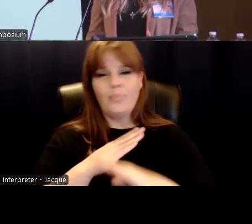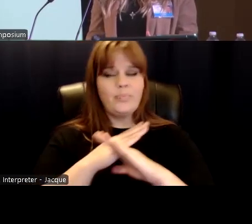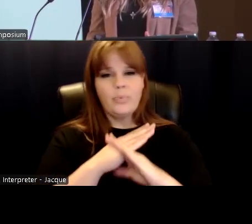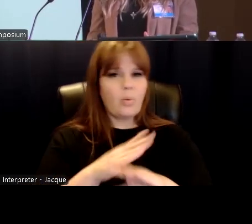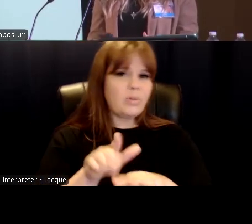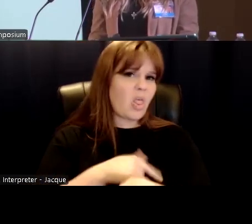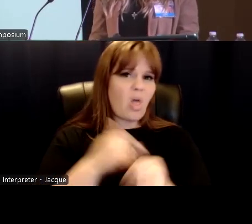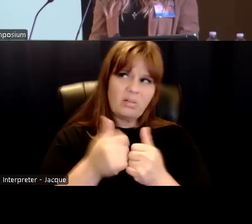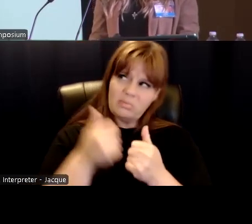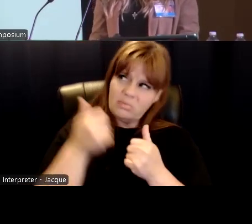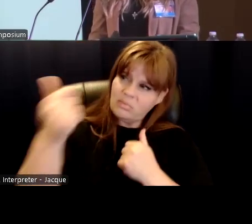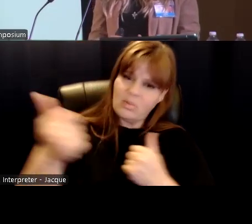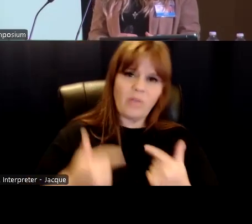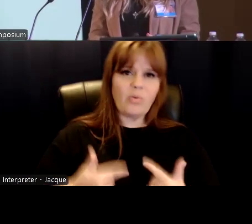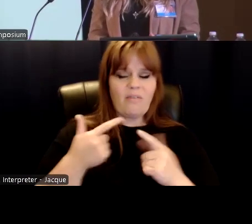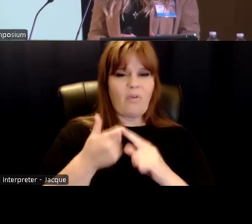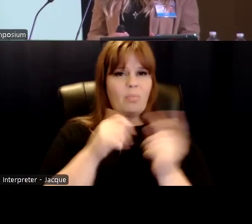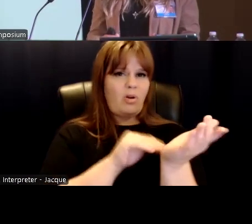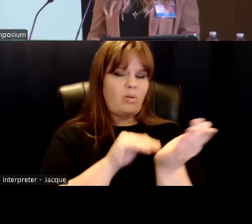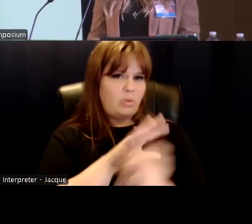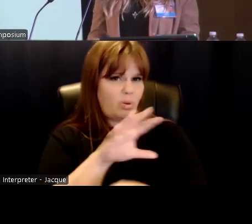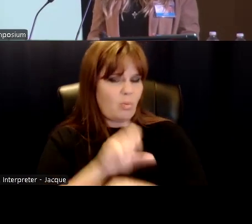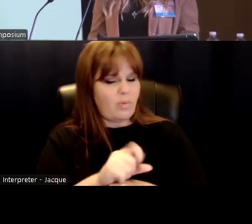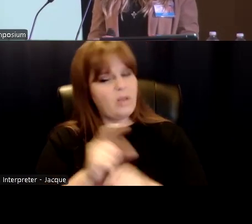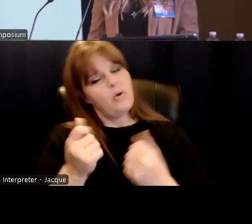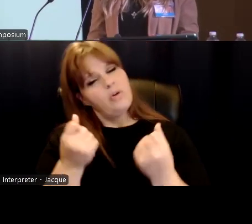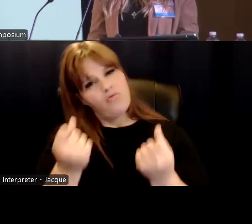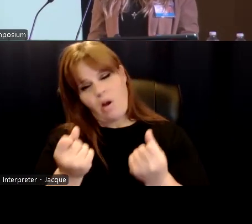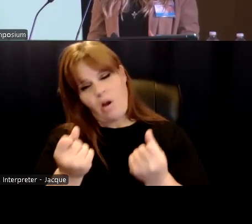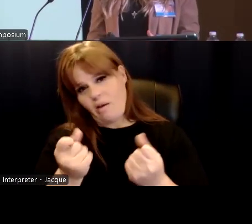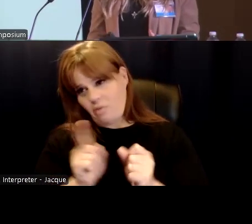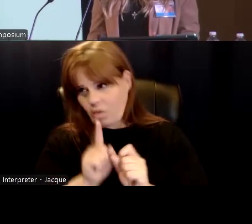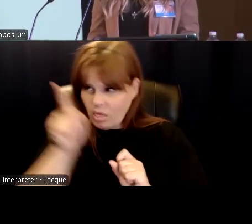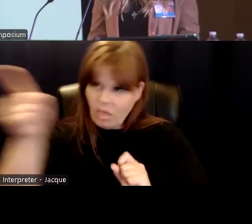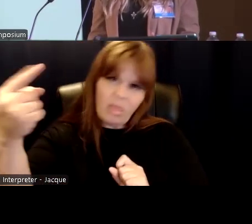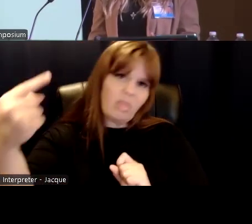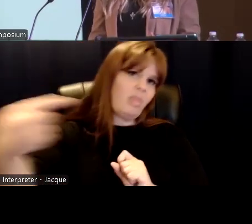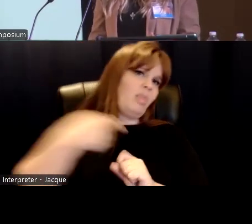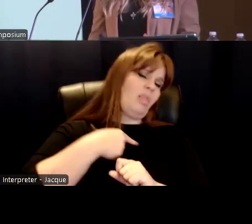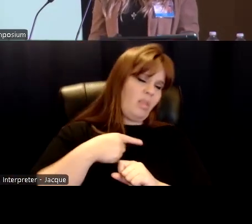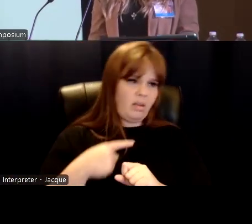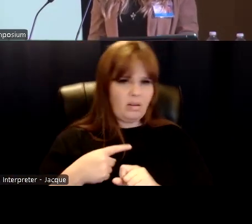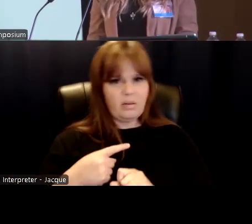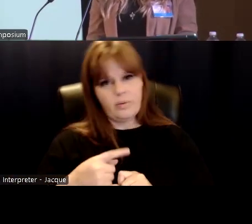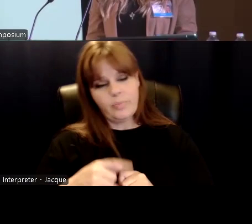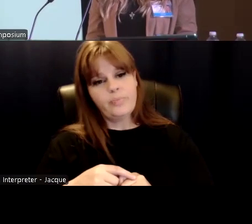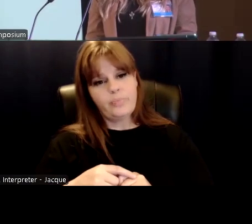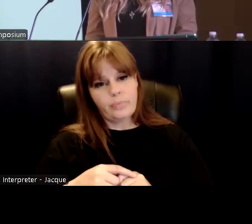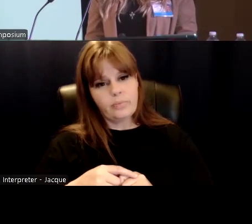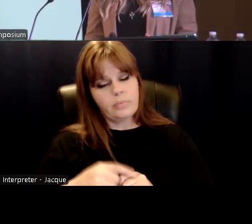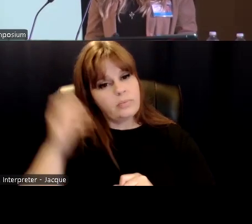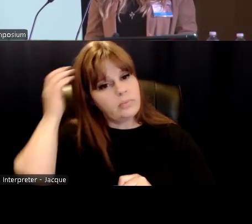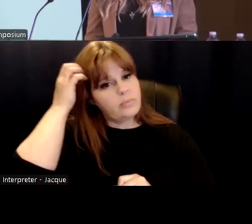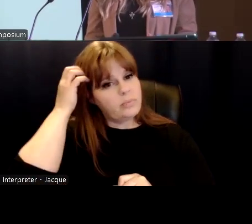live from that doctor's appointment, that you had to drive really far both ways in addition to attending the appointment.